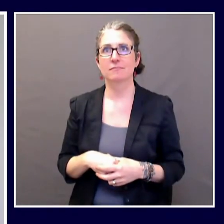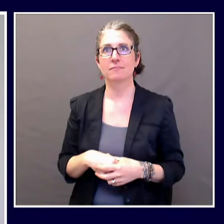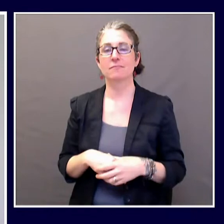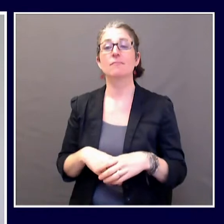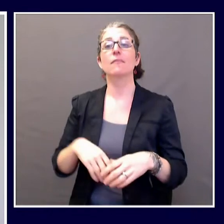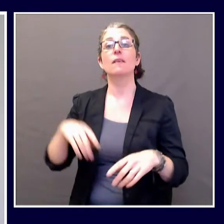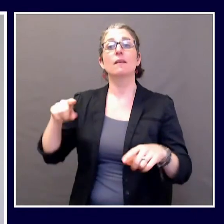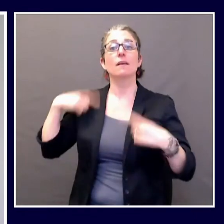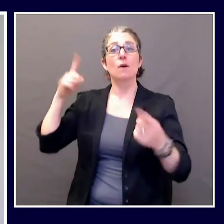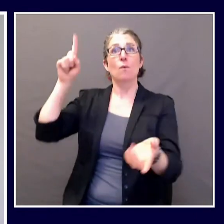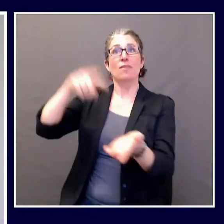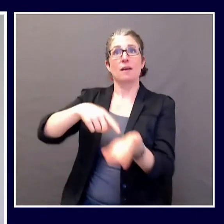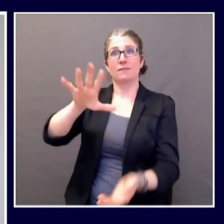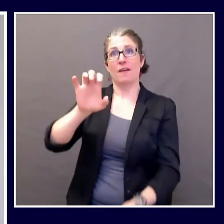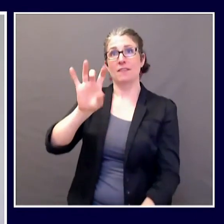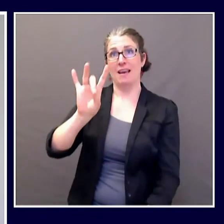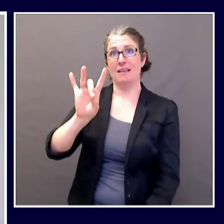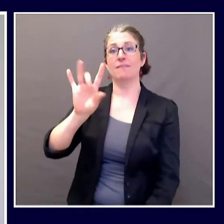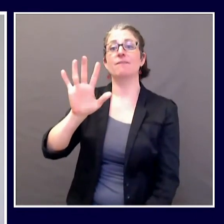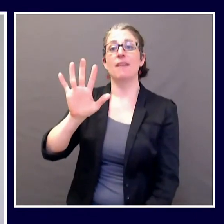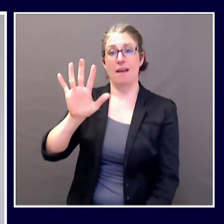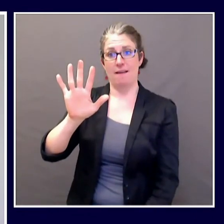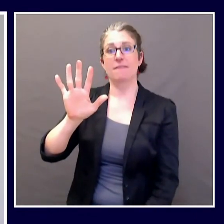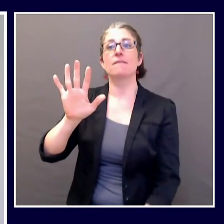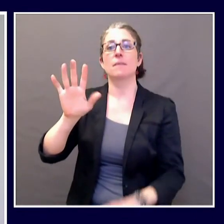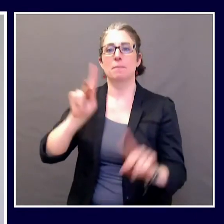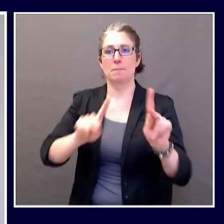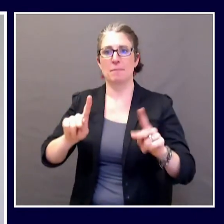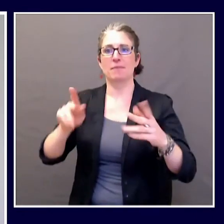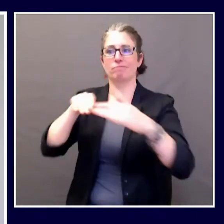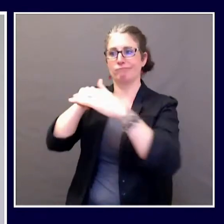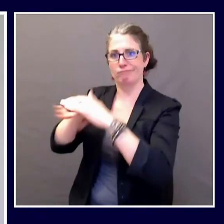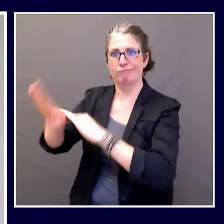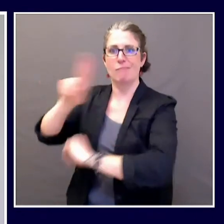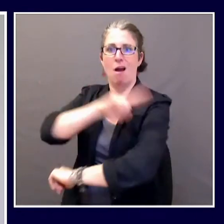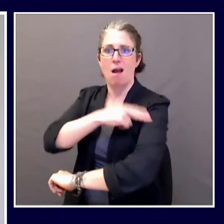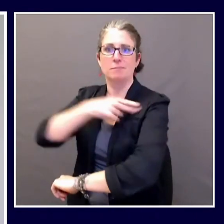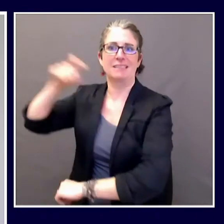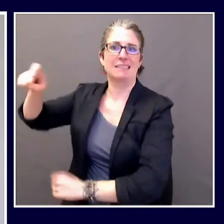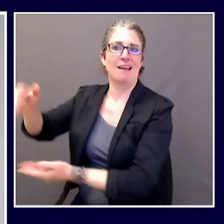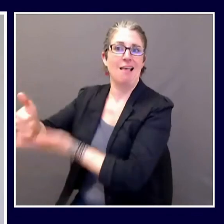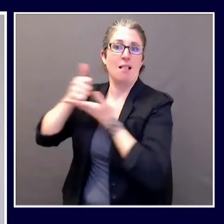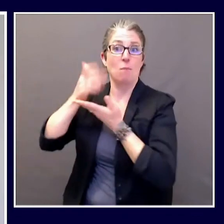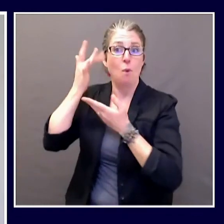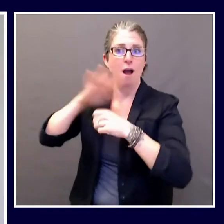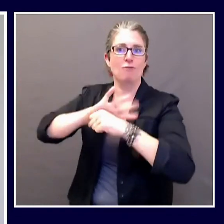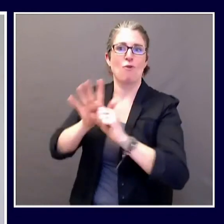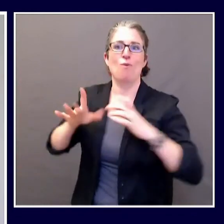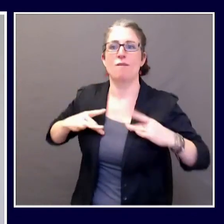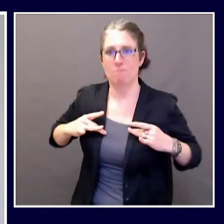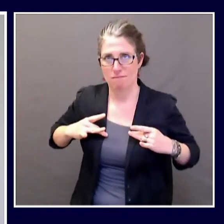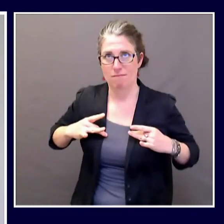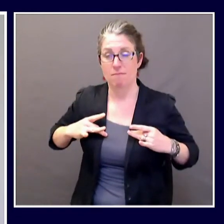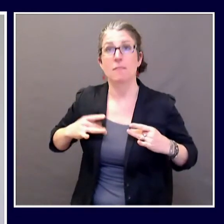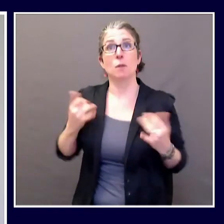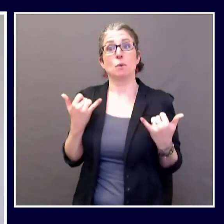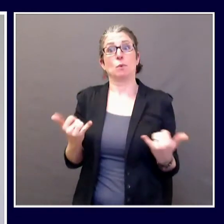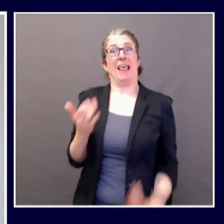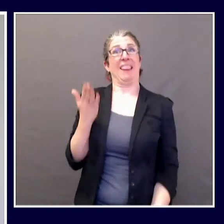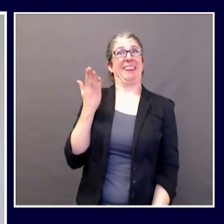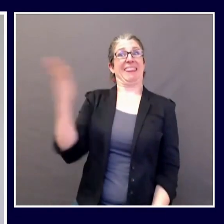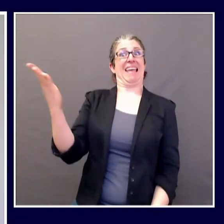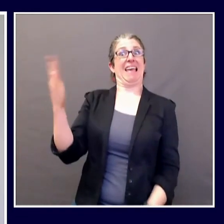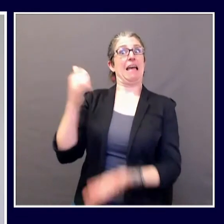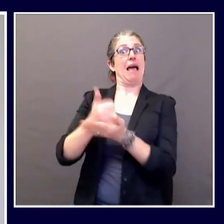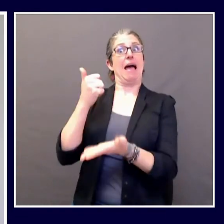1,585 people have been hospitalized. And right now in the state, 70 people are in the hospital. 23 of them are in the